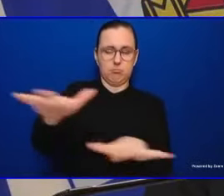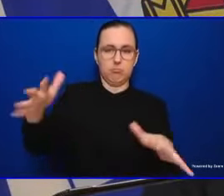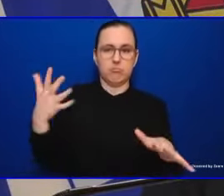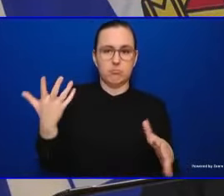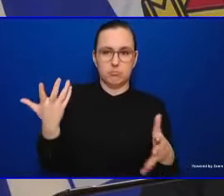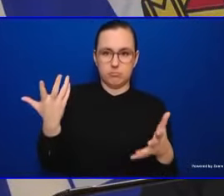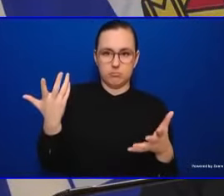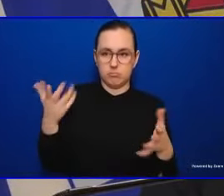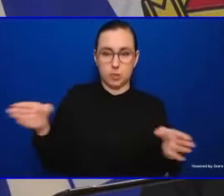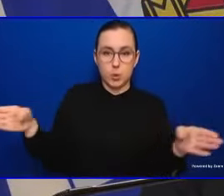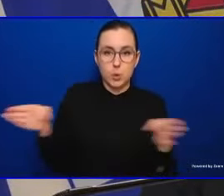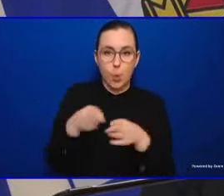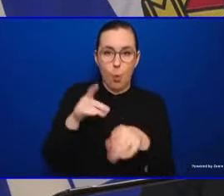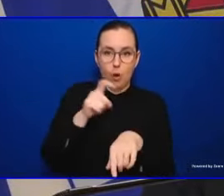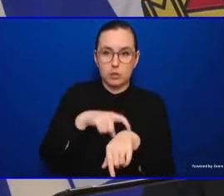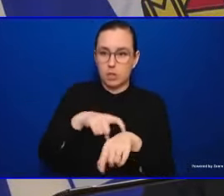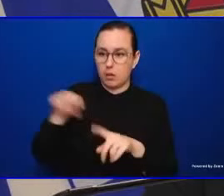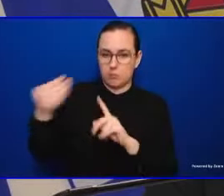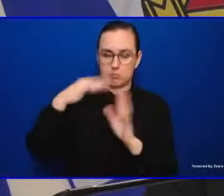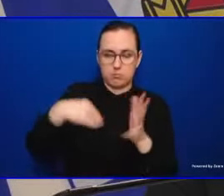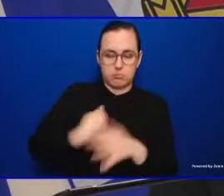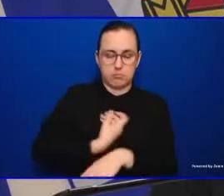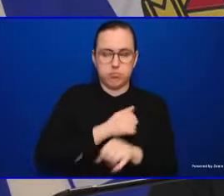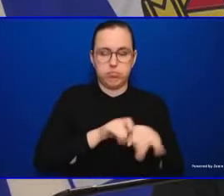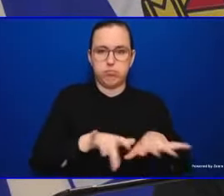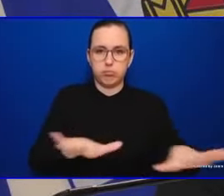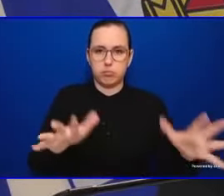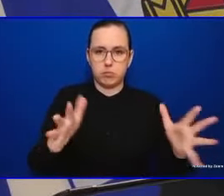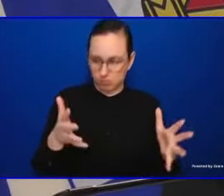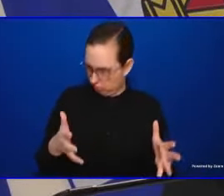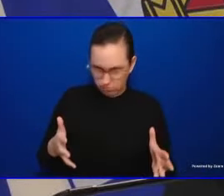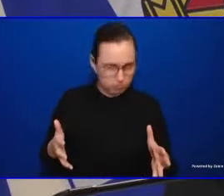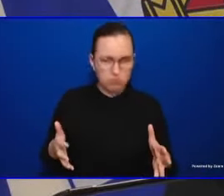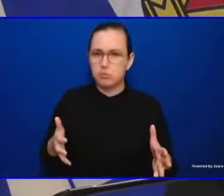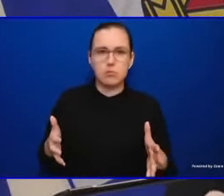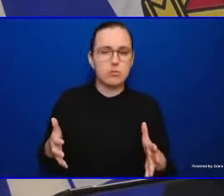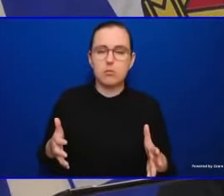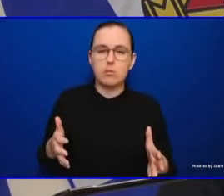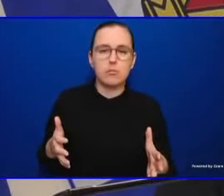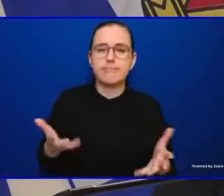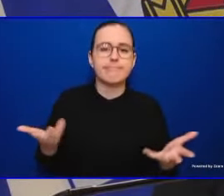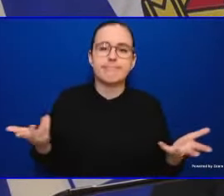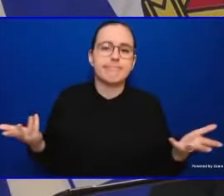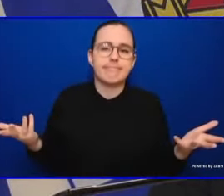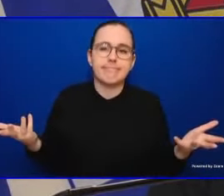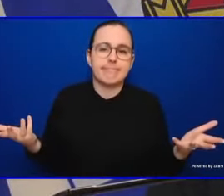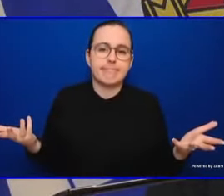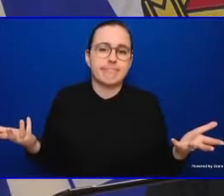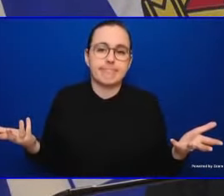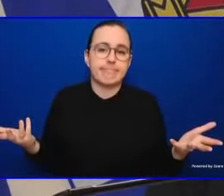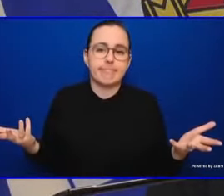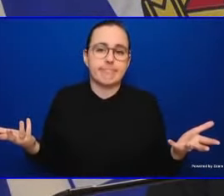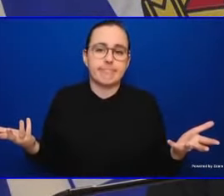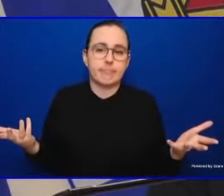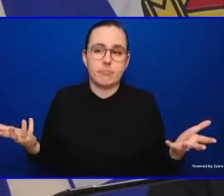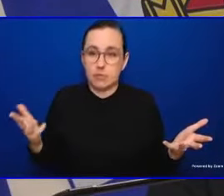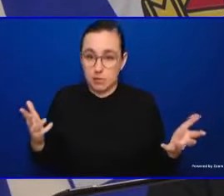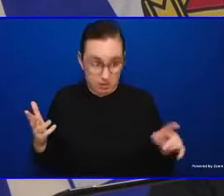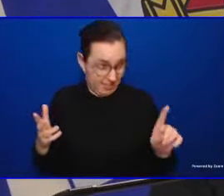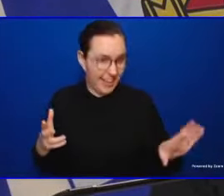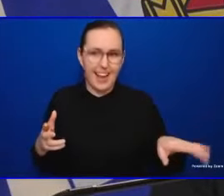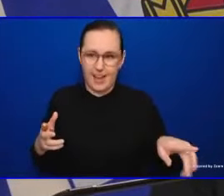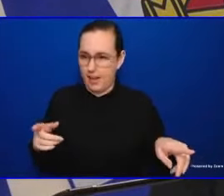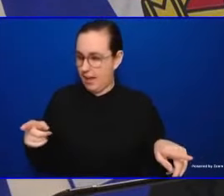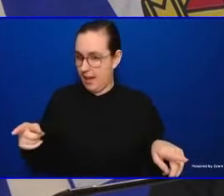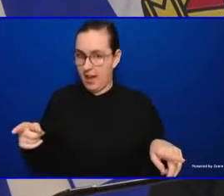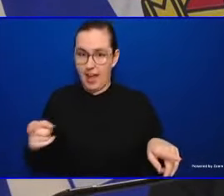rapid transmission. So we cannot rely on individual case and contact tracing. So that is why